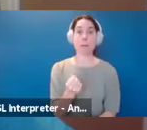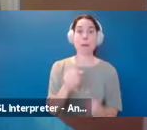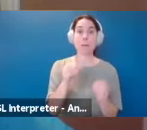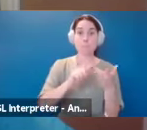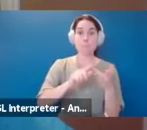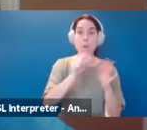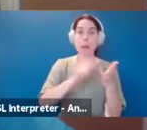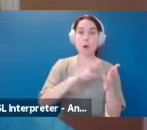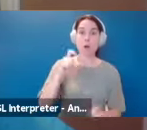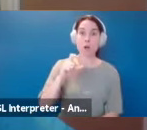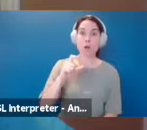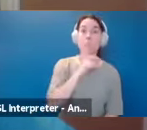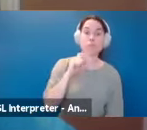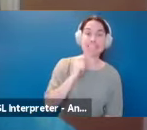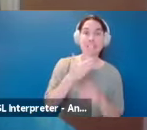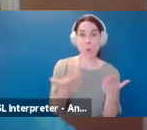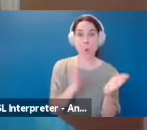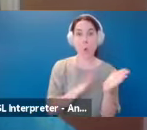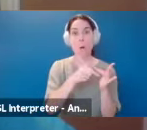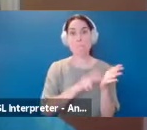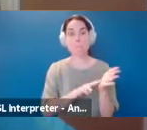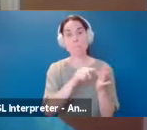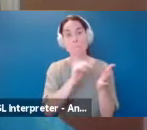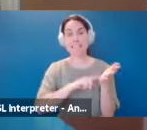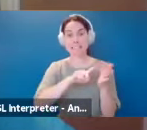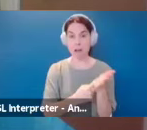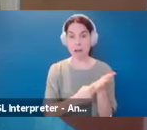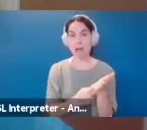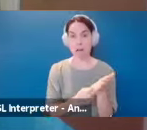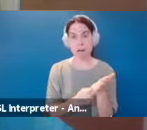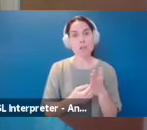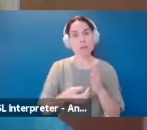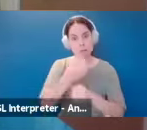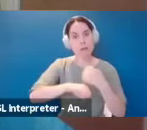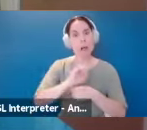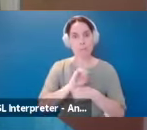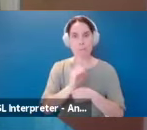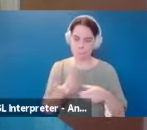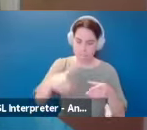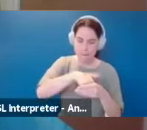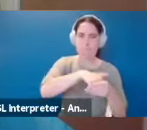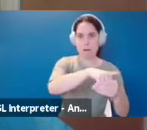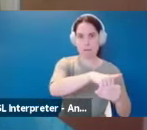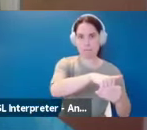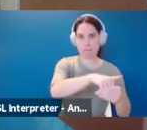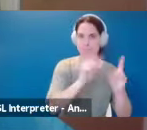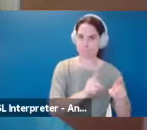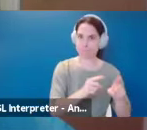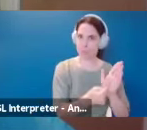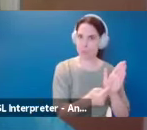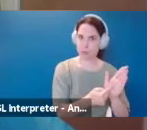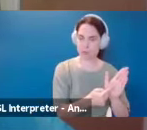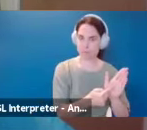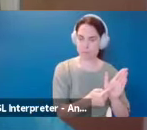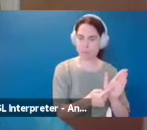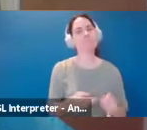with this transition. I end with the words of someone who changed my life, Bell Hooks. It